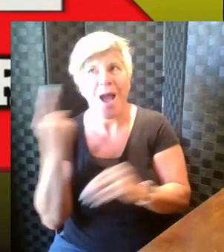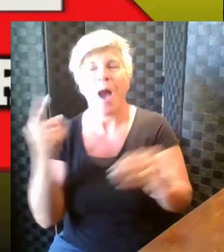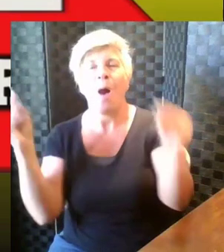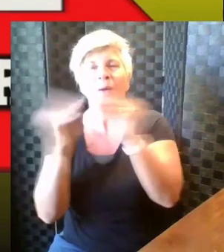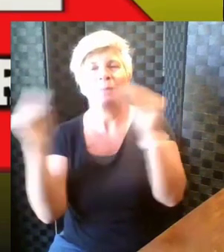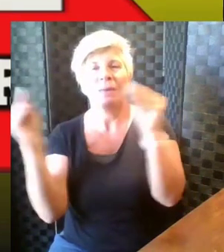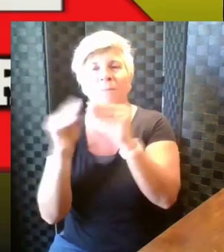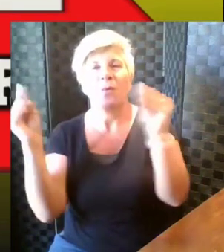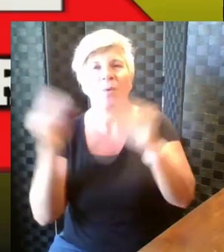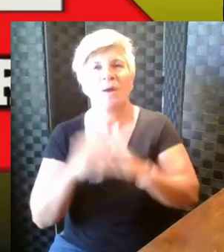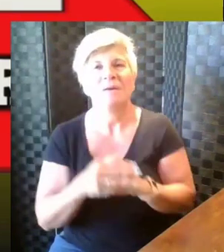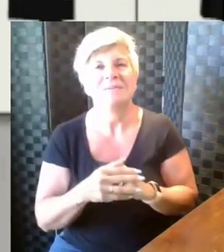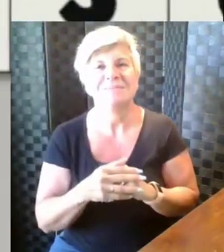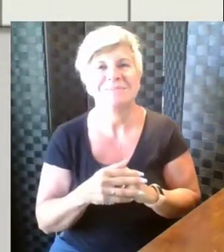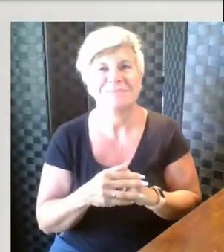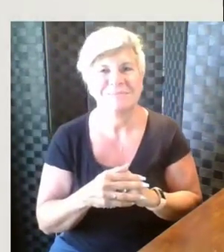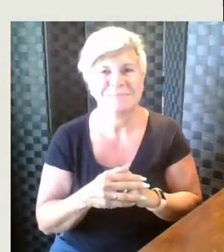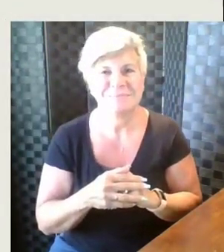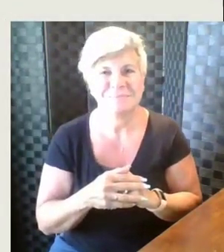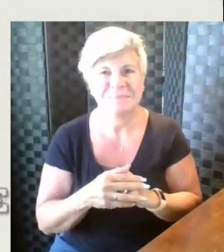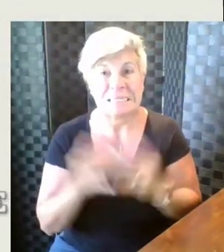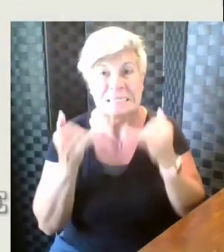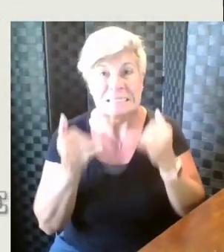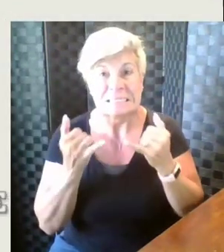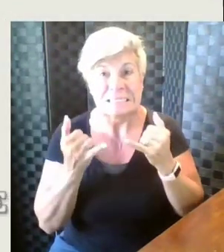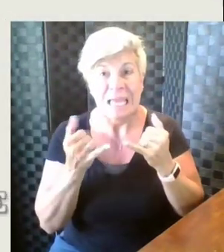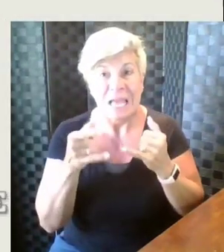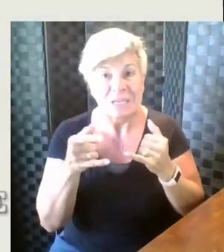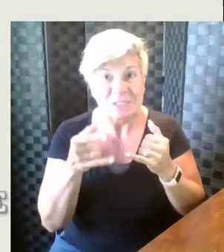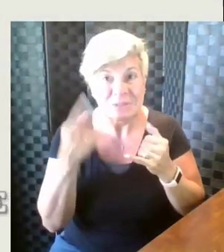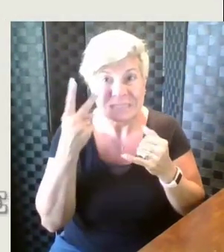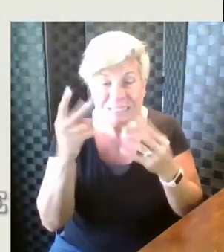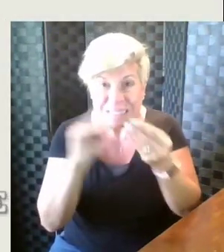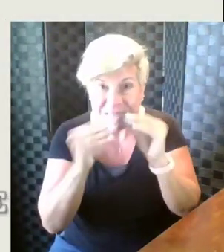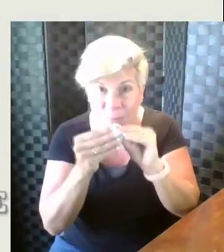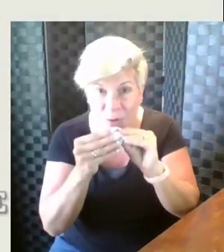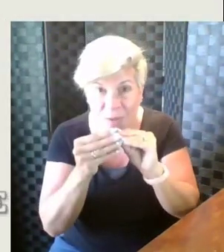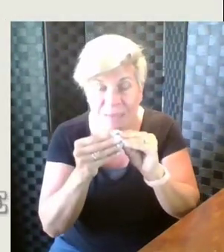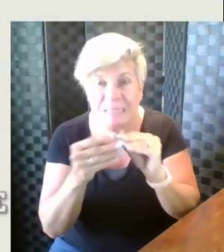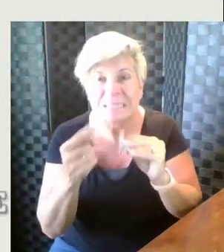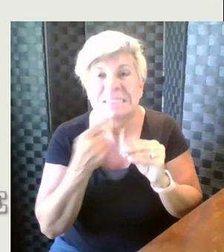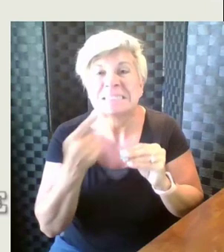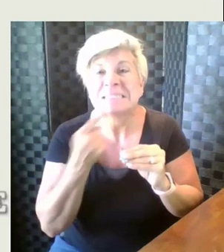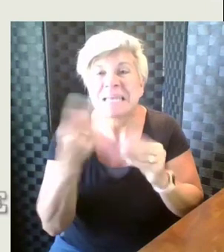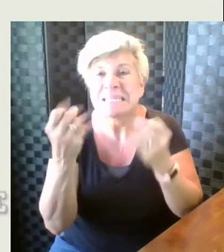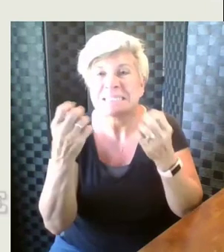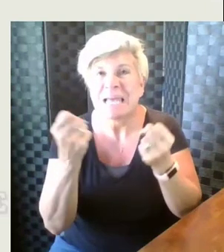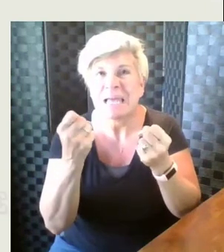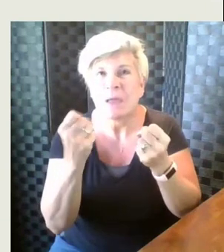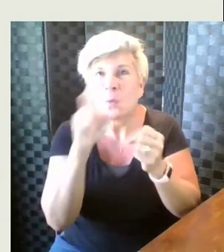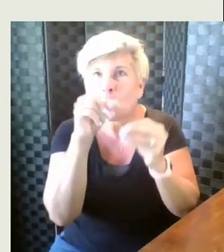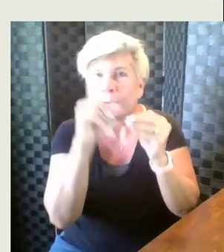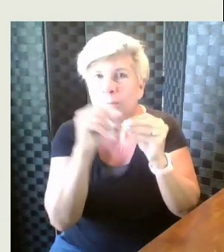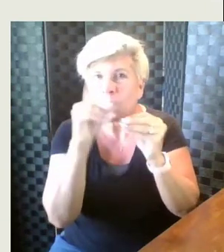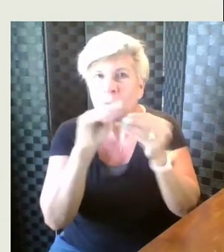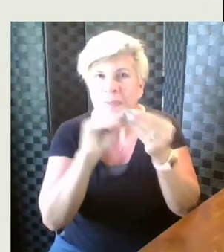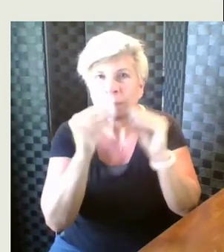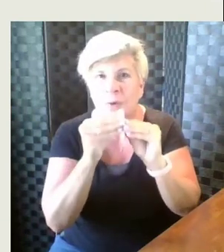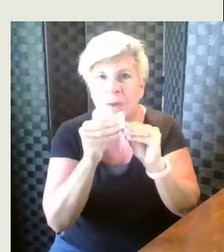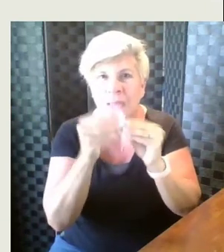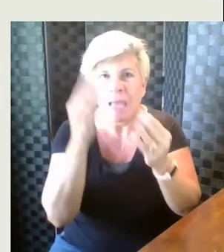right, you'll always get more. This time, after you hear my number, say out loud what number would be one more, and stomp your